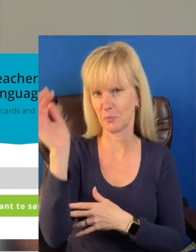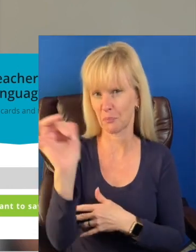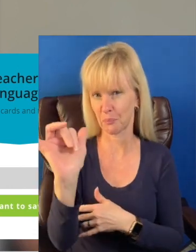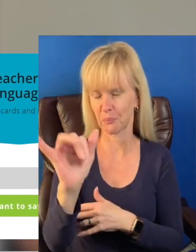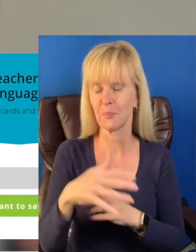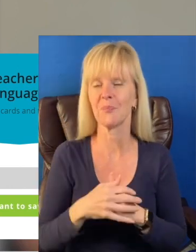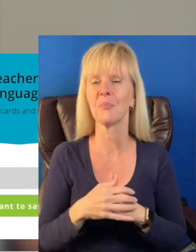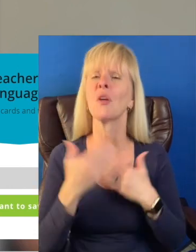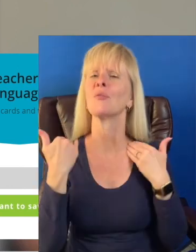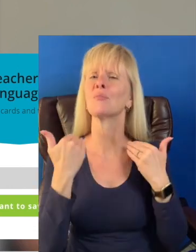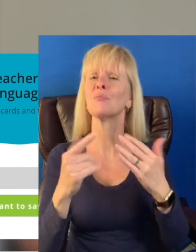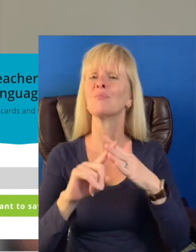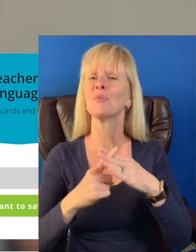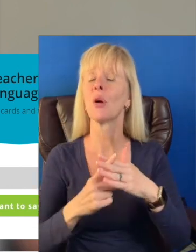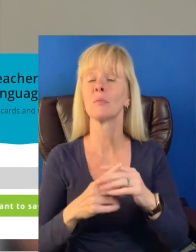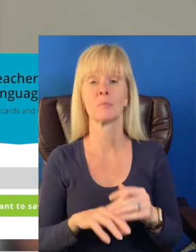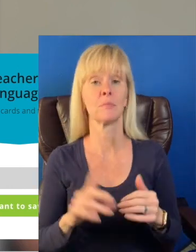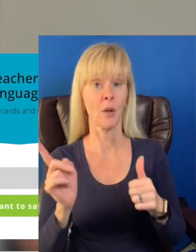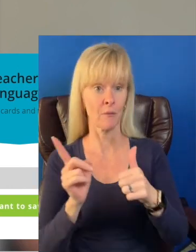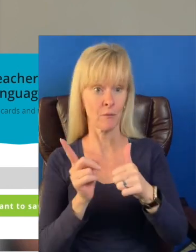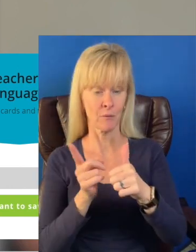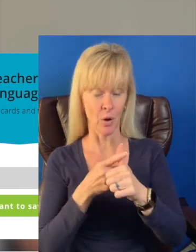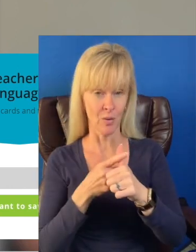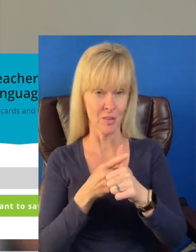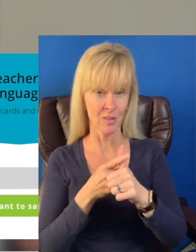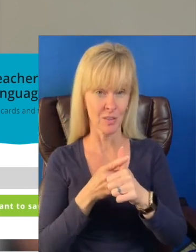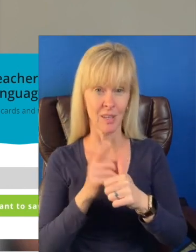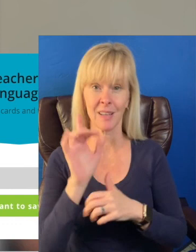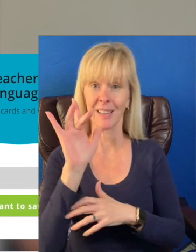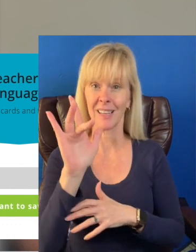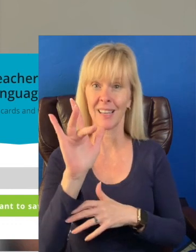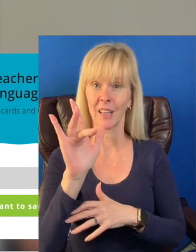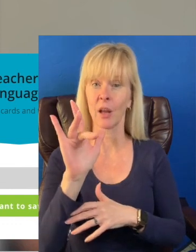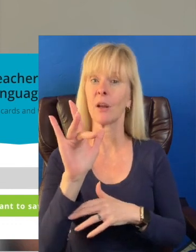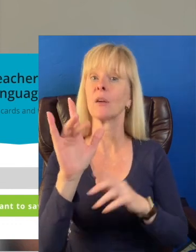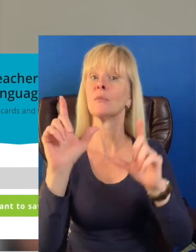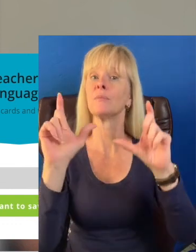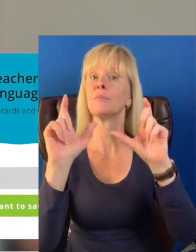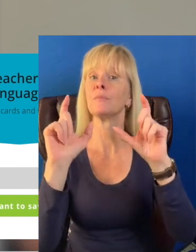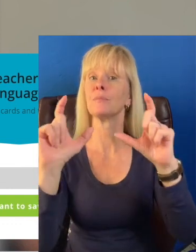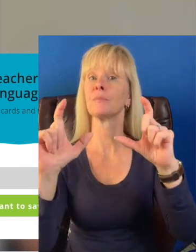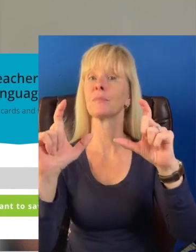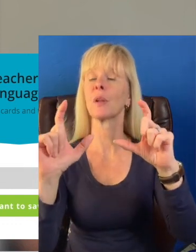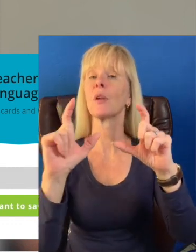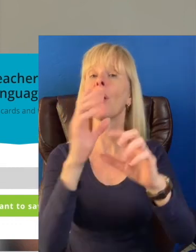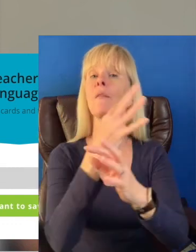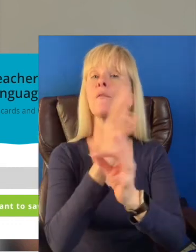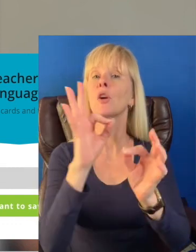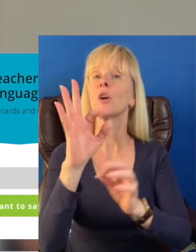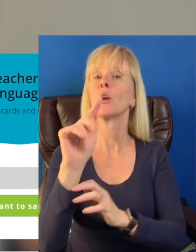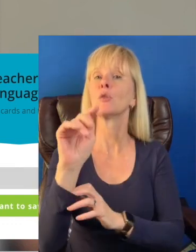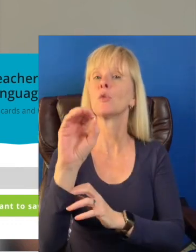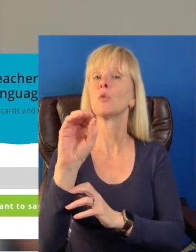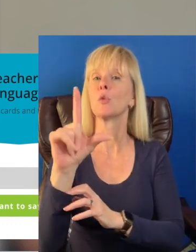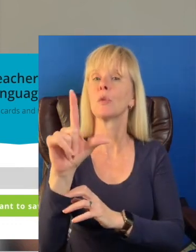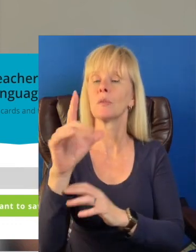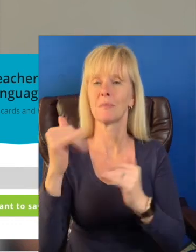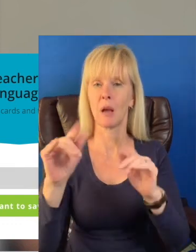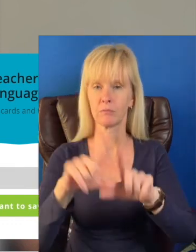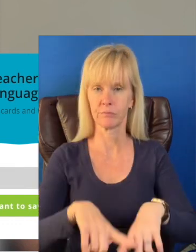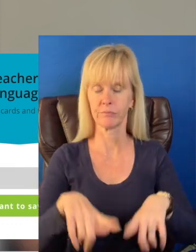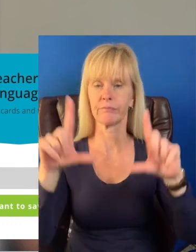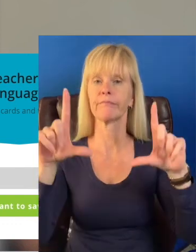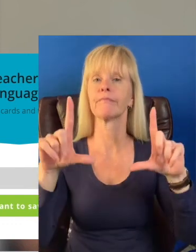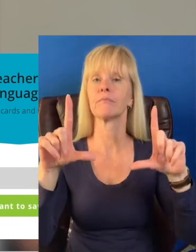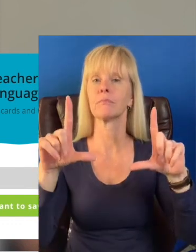well. Let's get started. The first thing here, right here, you're going to click on Free Tools. When this opens up, it's going to open up